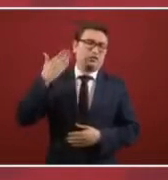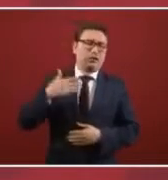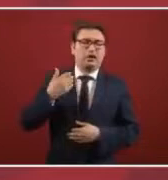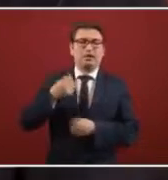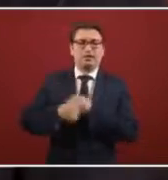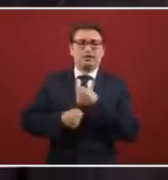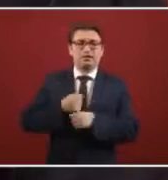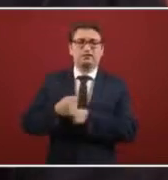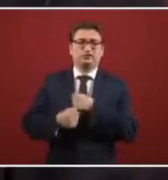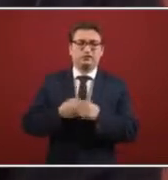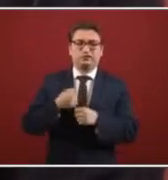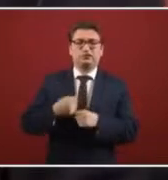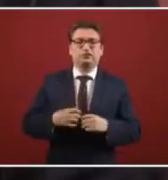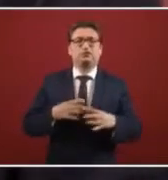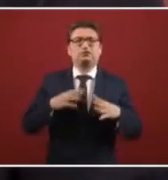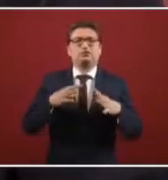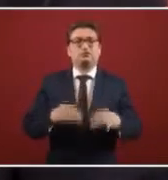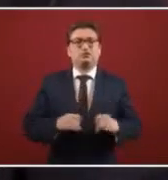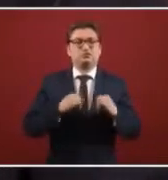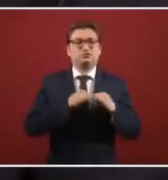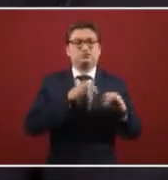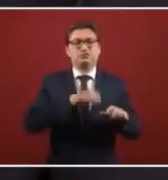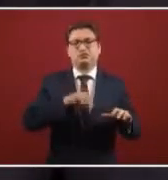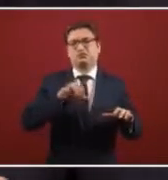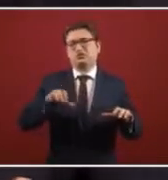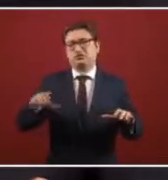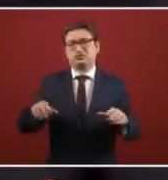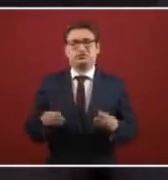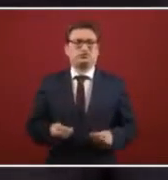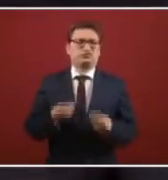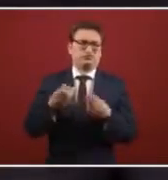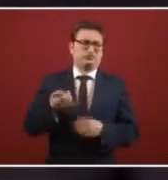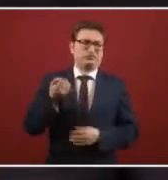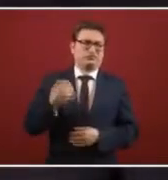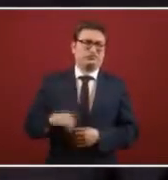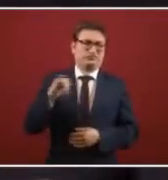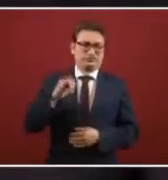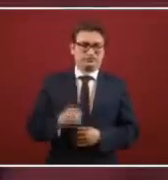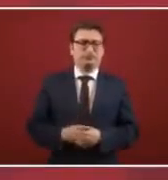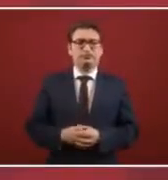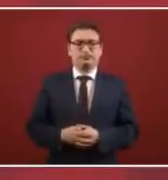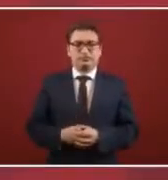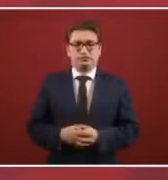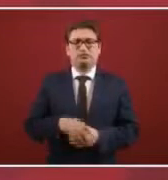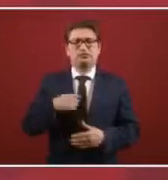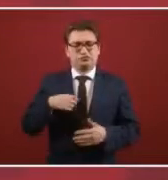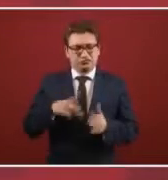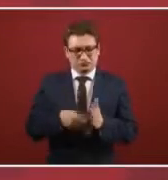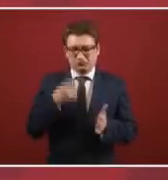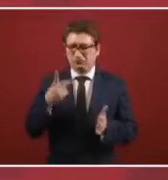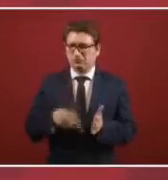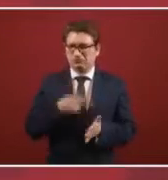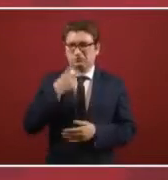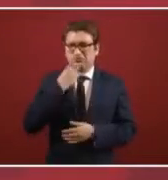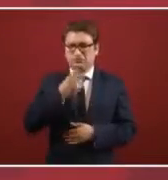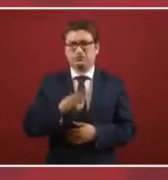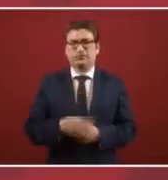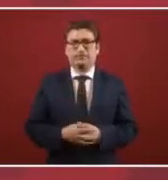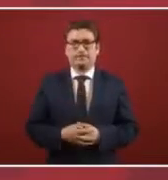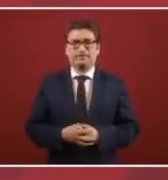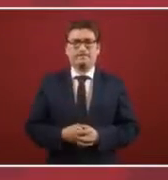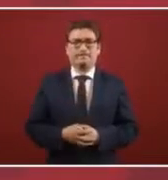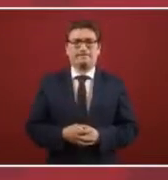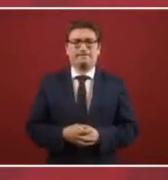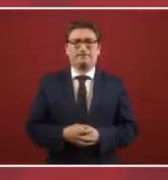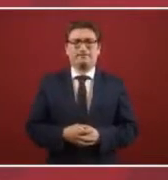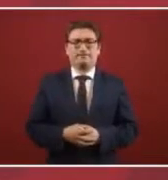they órganos. created all these Bueno, al institutions. absurdo. To the absurd. Voy a seguir repitiendo. I am going to continue to De repeat. crear